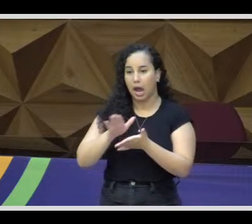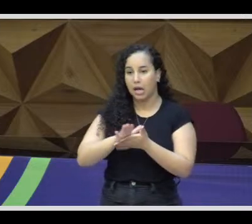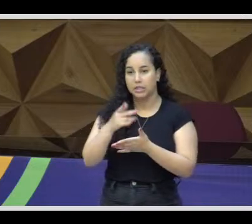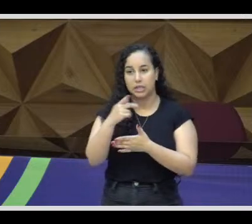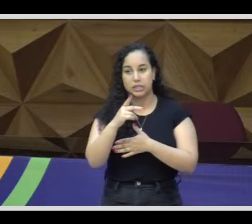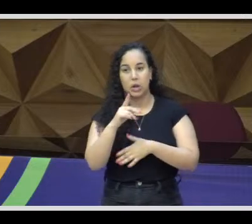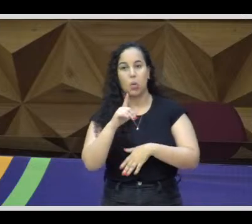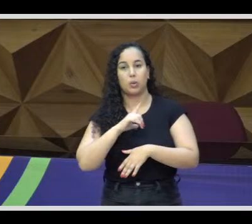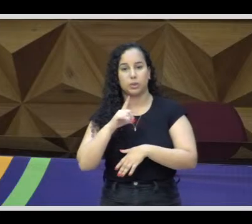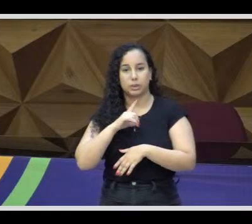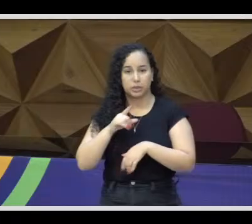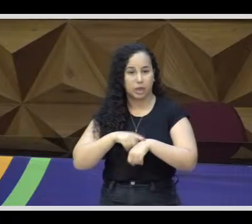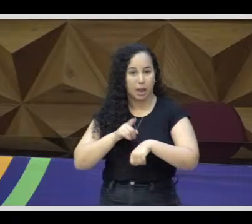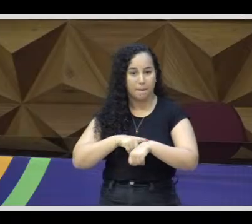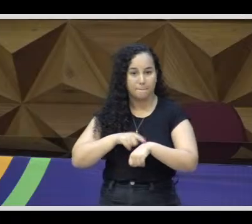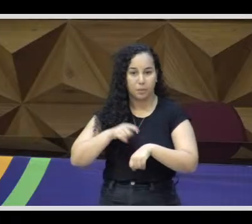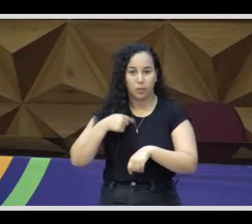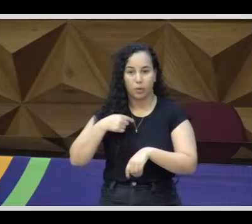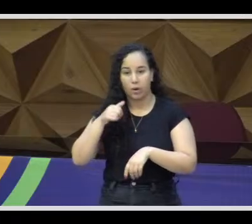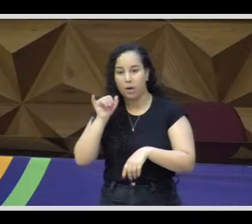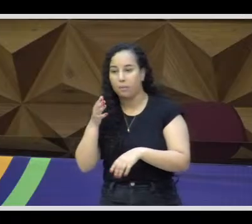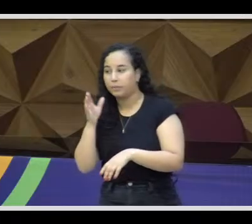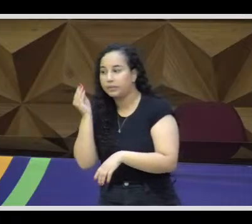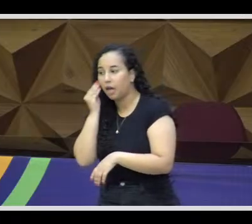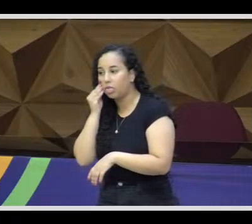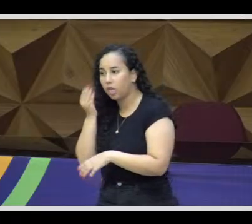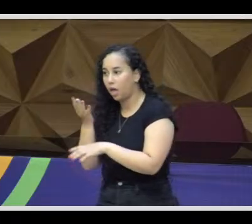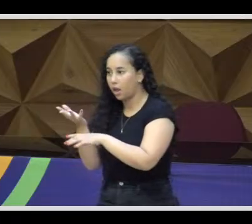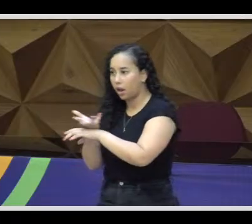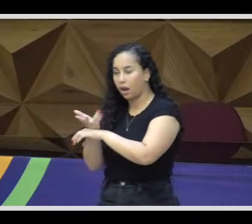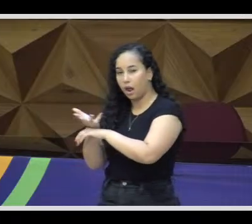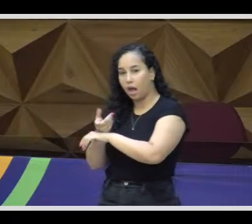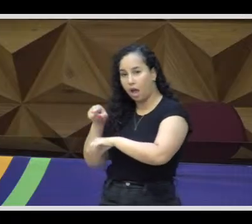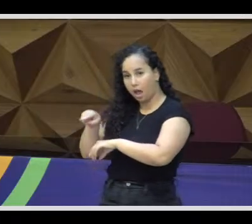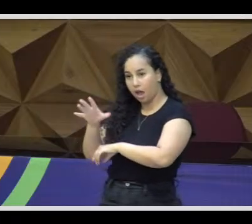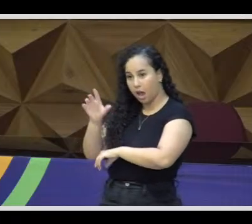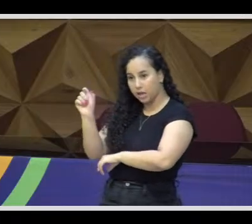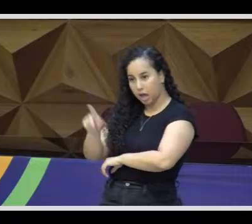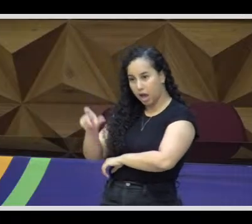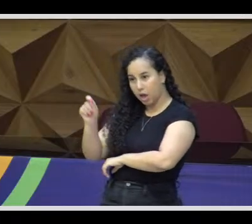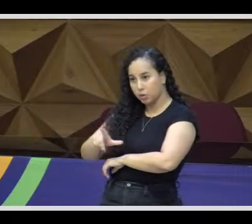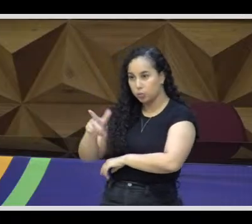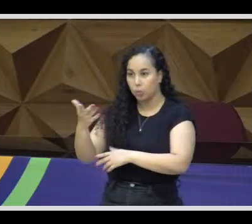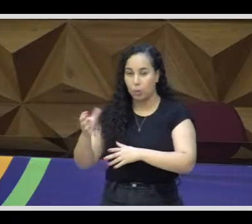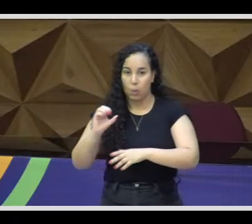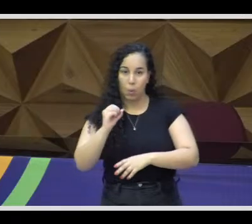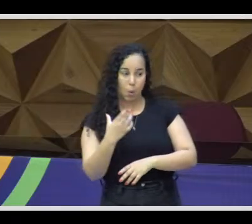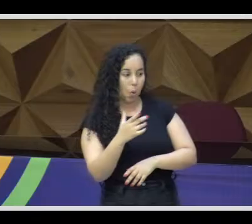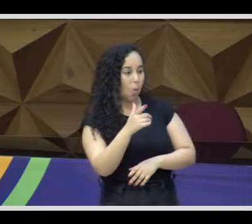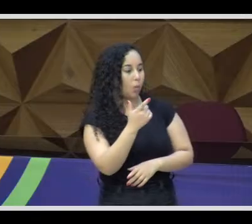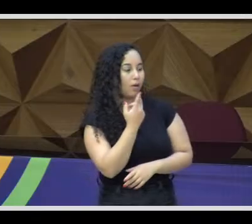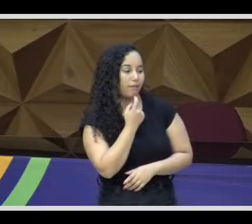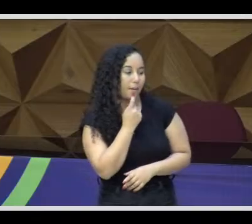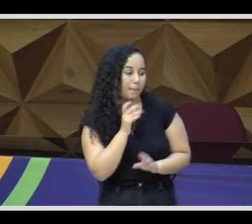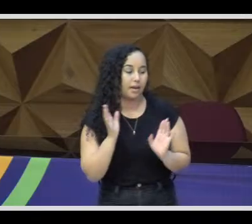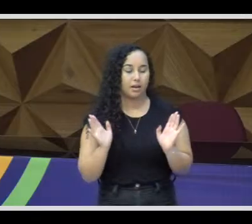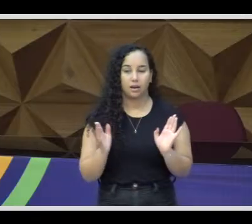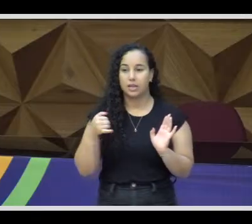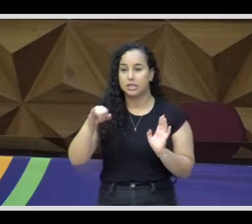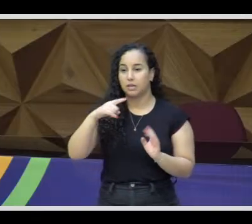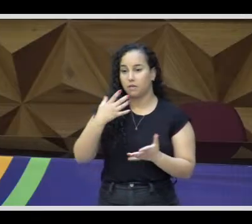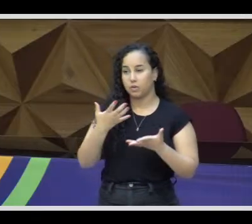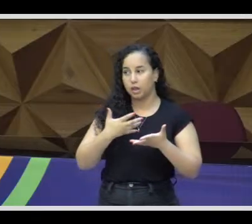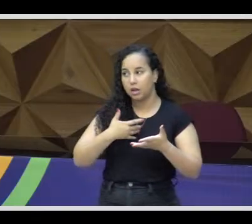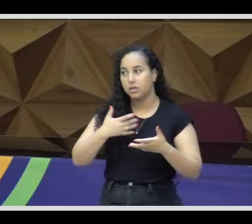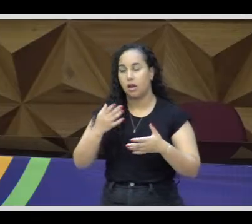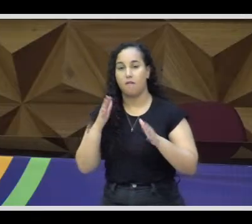to convince this blue area or this red area. They have made their minds already. So, if you have to